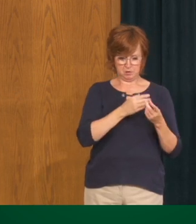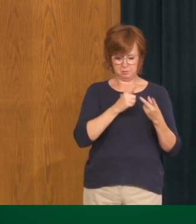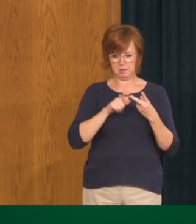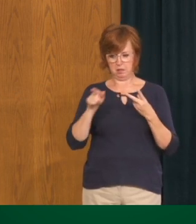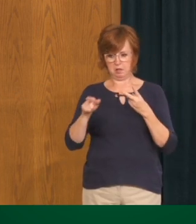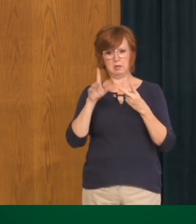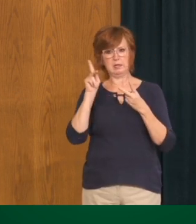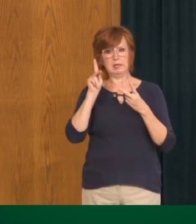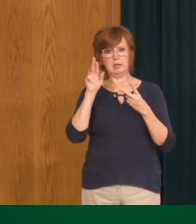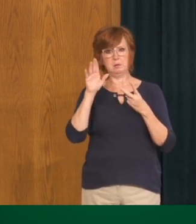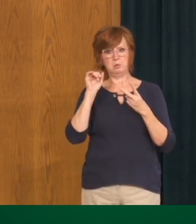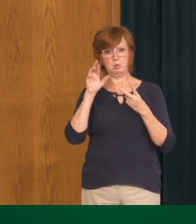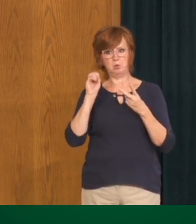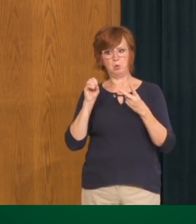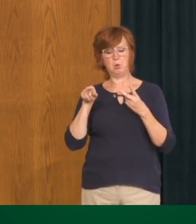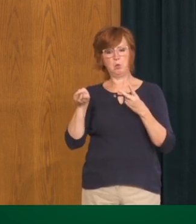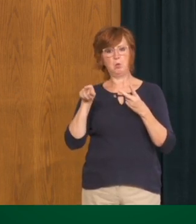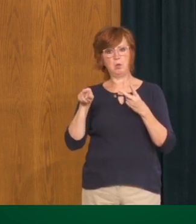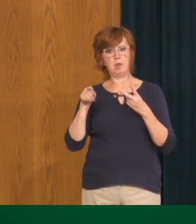facility was that